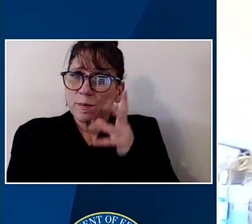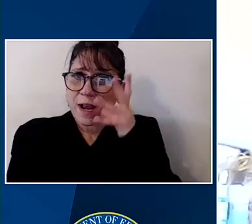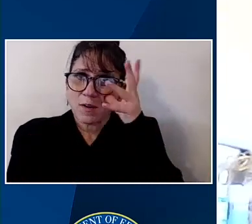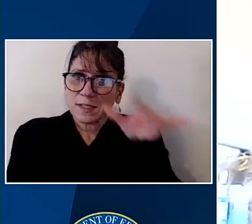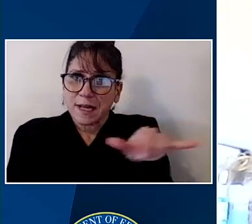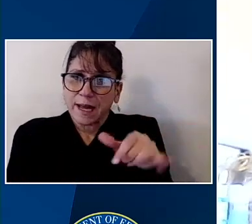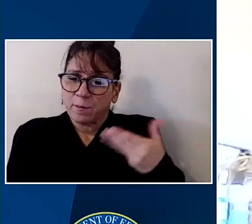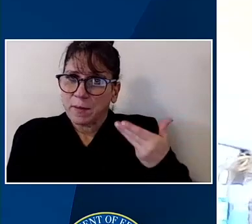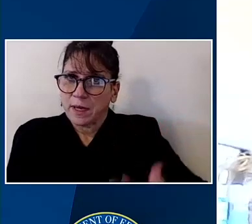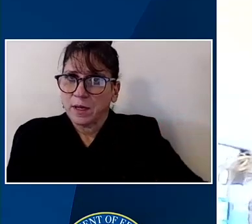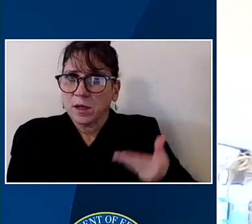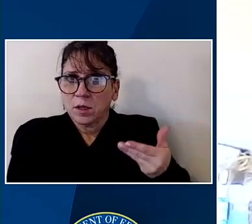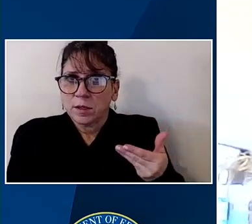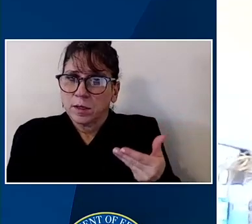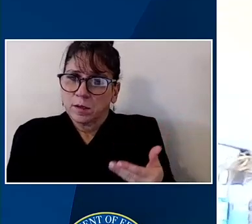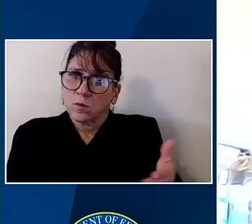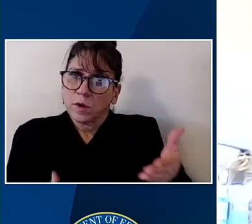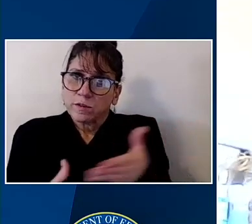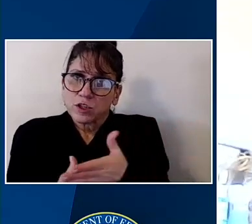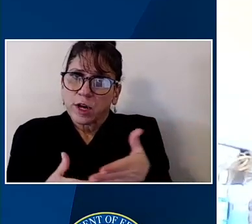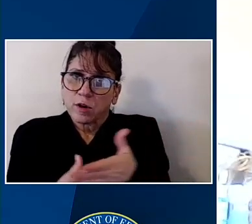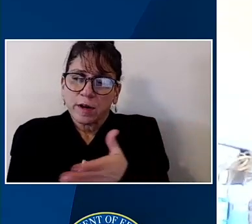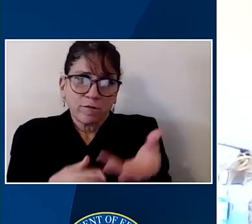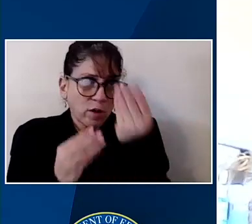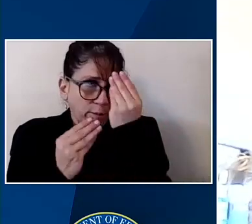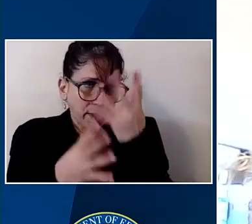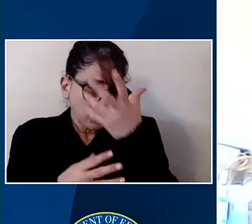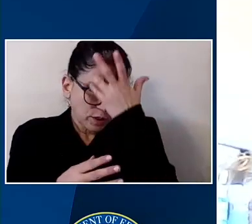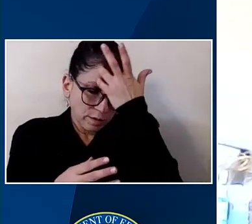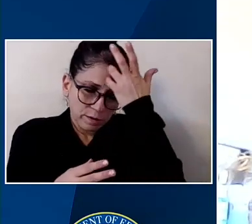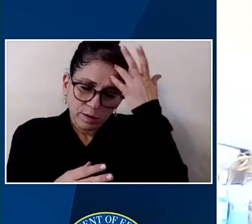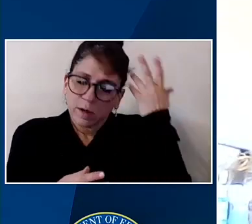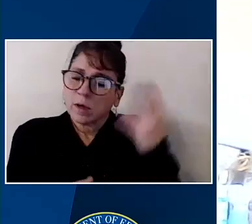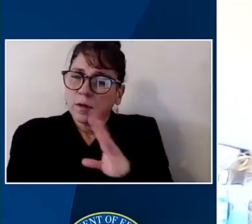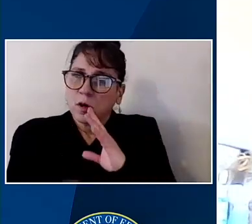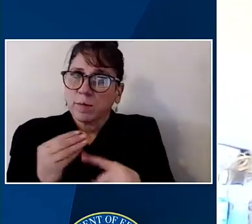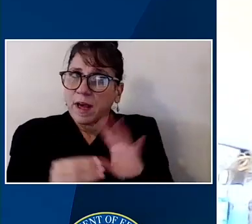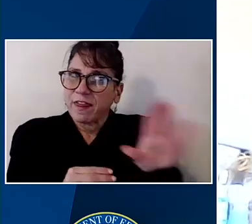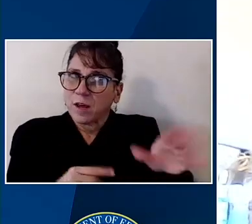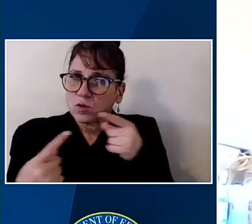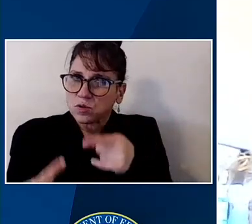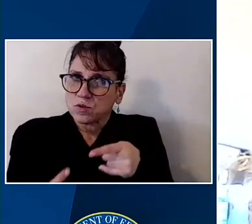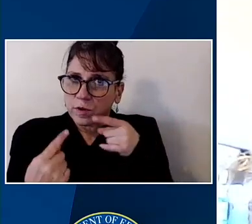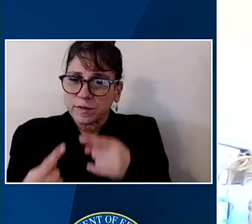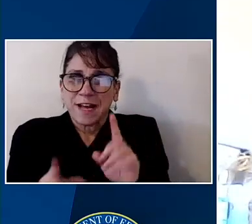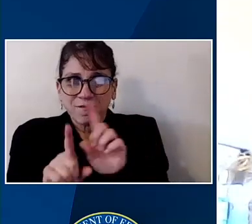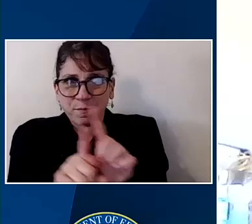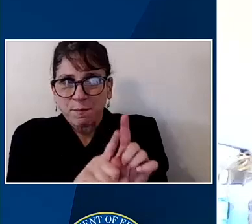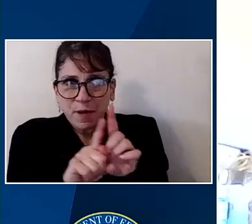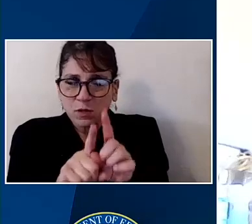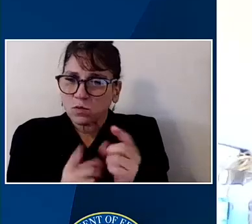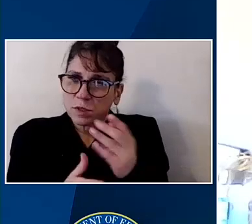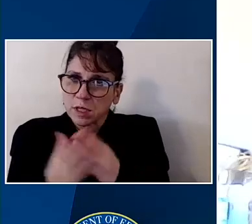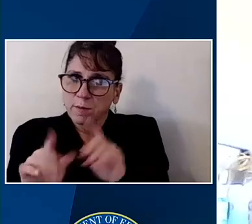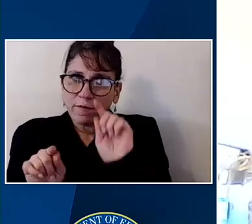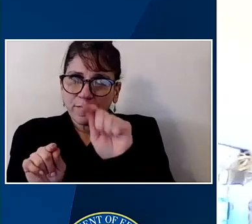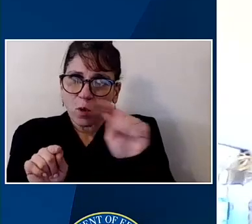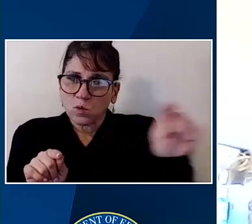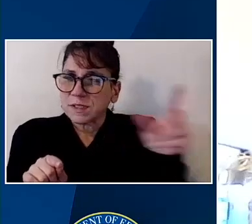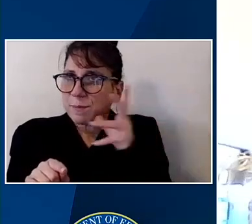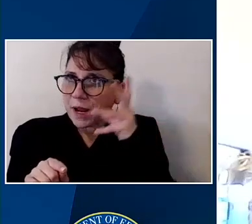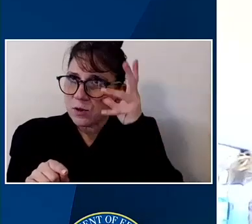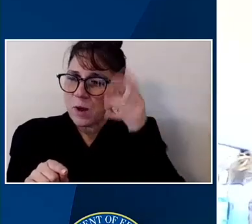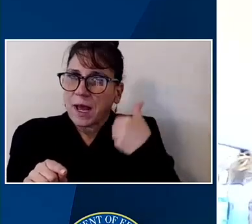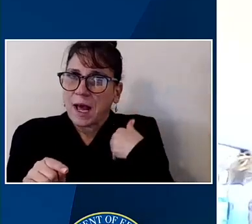myself, we've shared information and they've talked to me about their struggles. I've mentored some of those parents that have